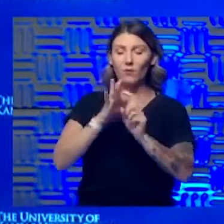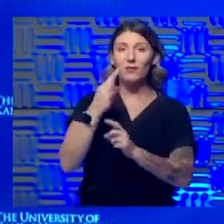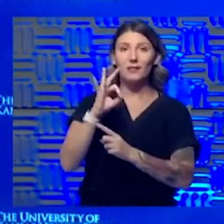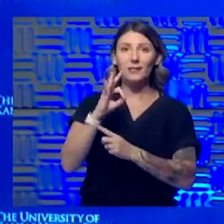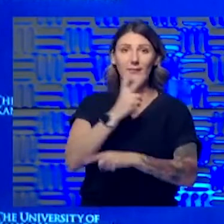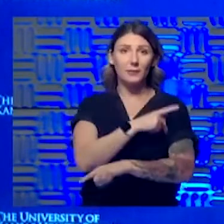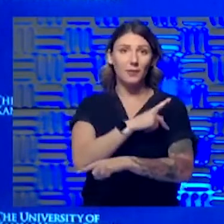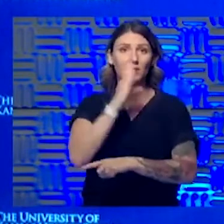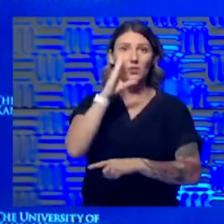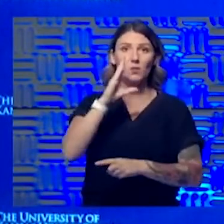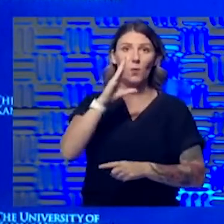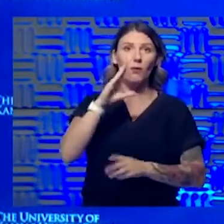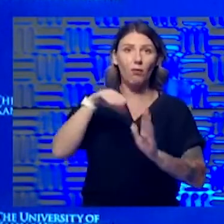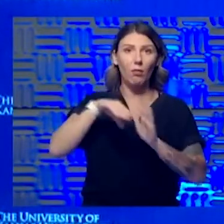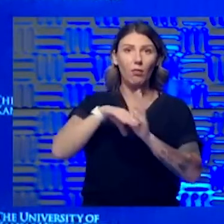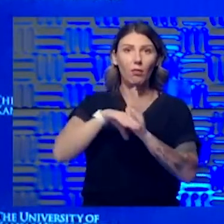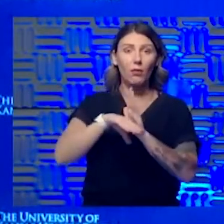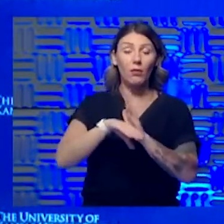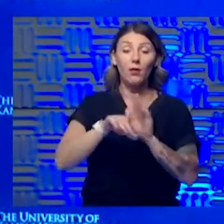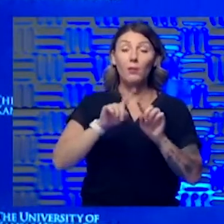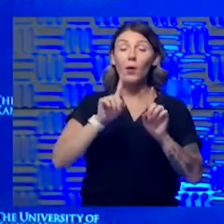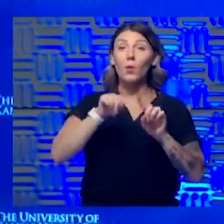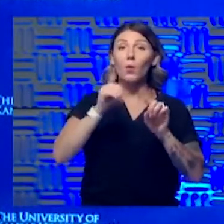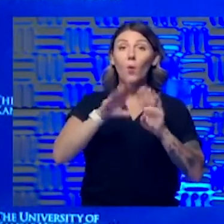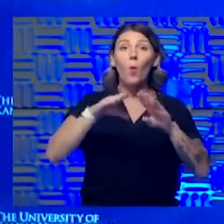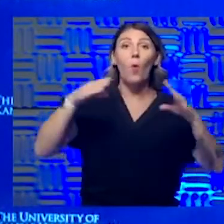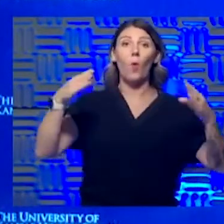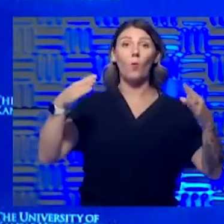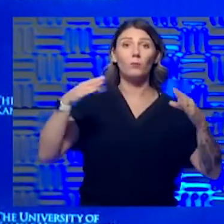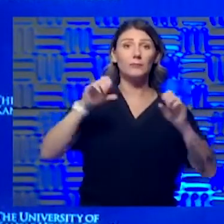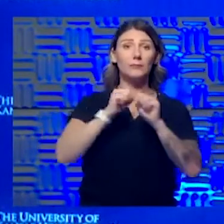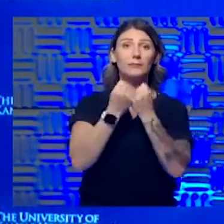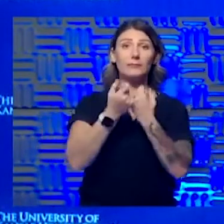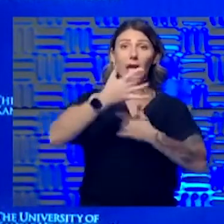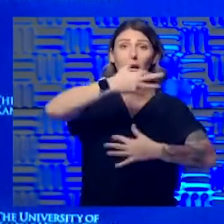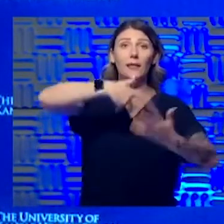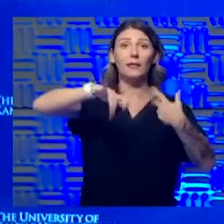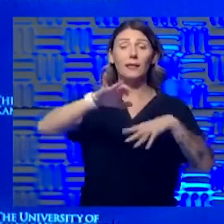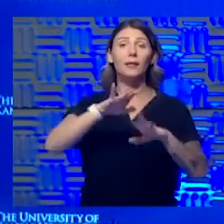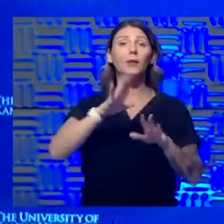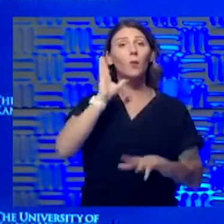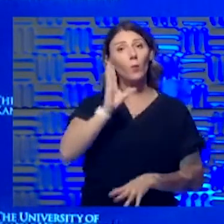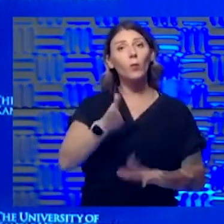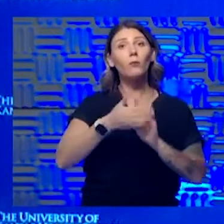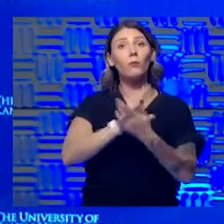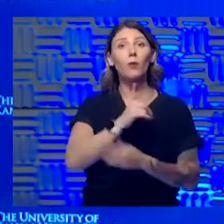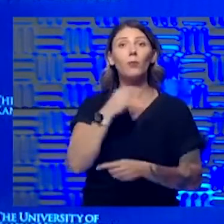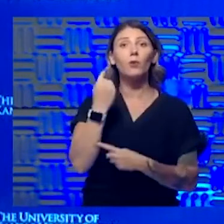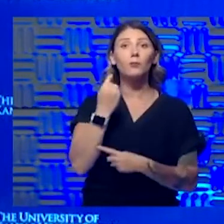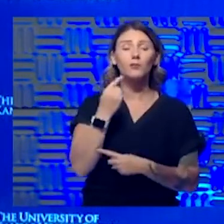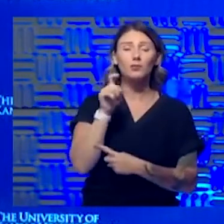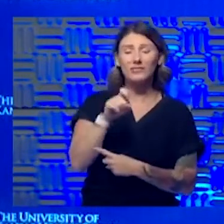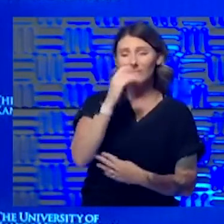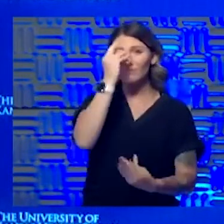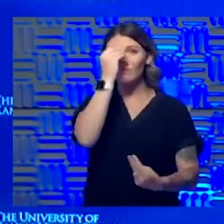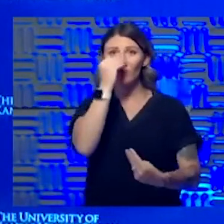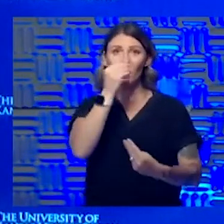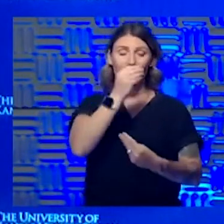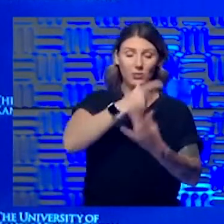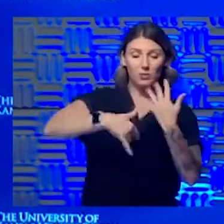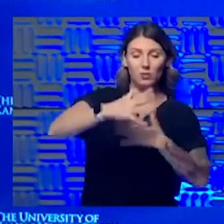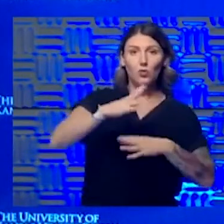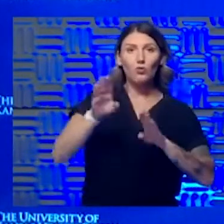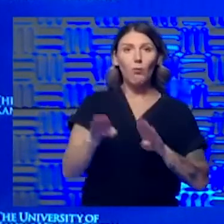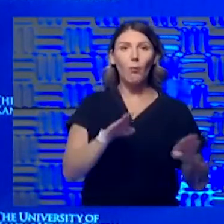As we reopen society, though, that's a risk, and we need to think about social behaviors and how well people